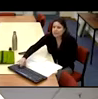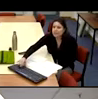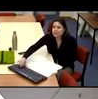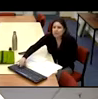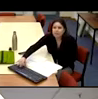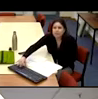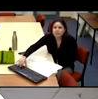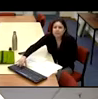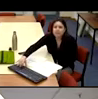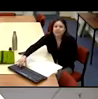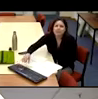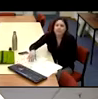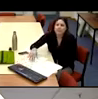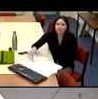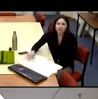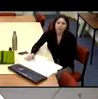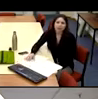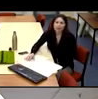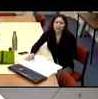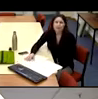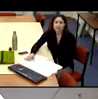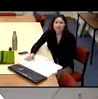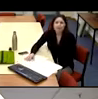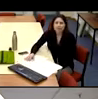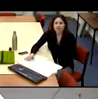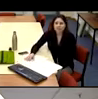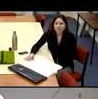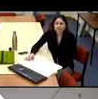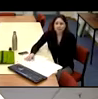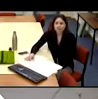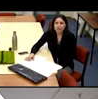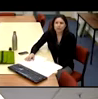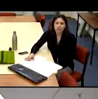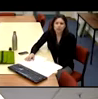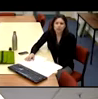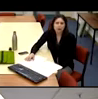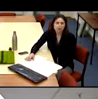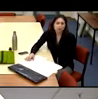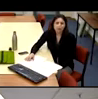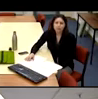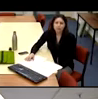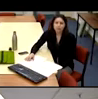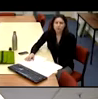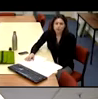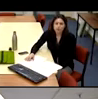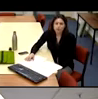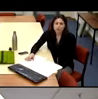say, you know, refugee doesn't mean feel sorry for me. It means I ran out of my country. I am brave. I am looking for a new future.